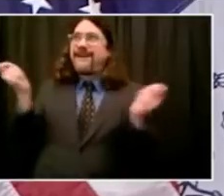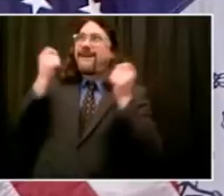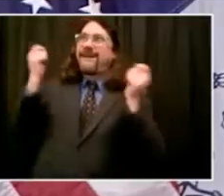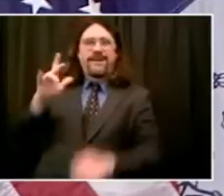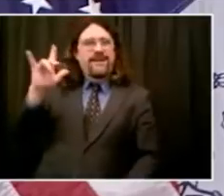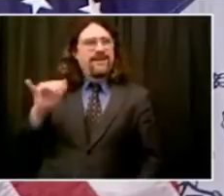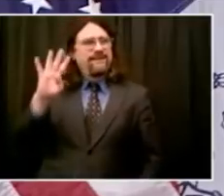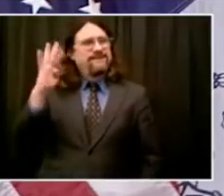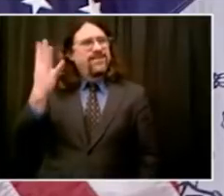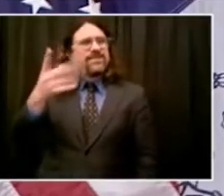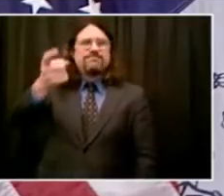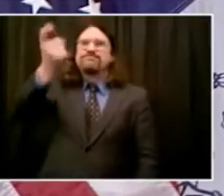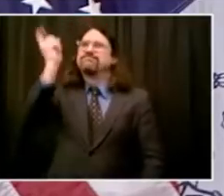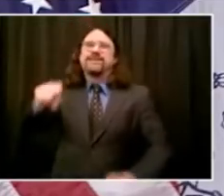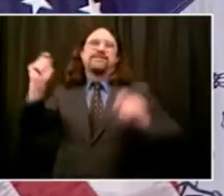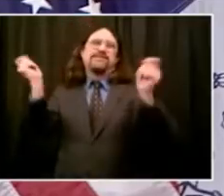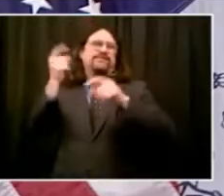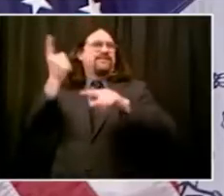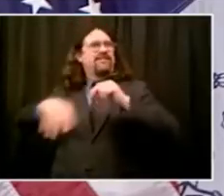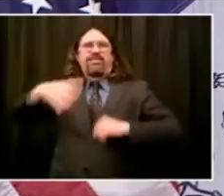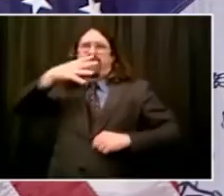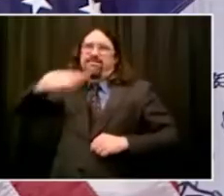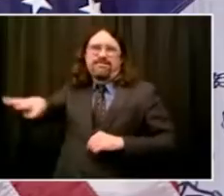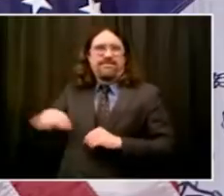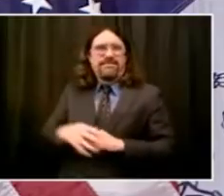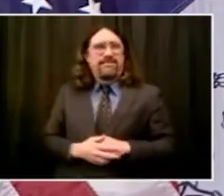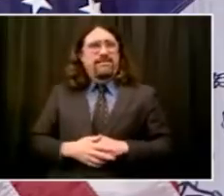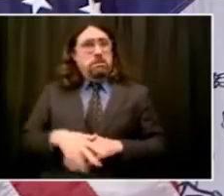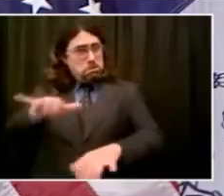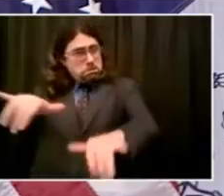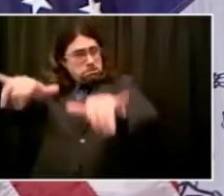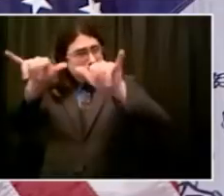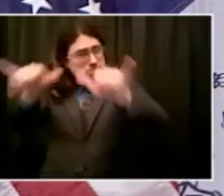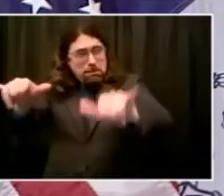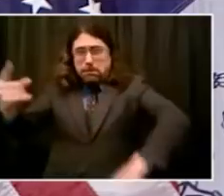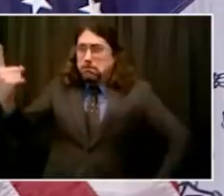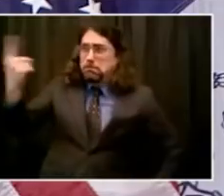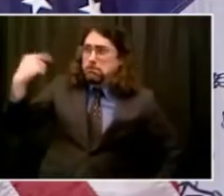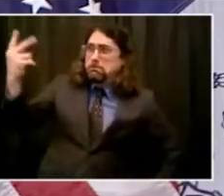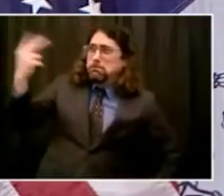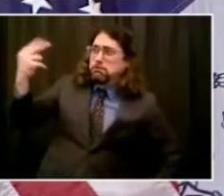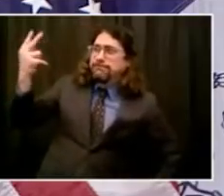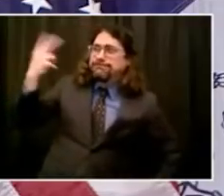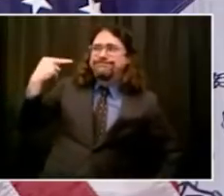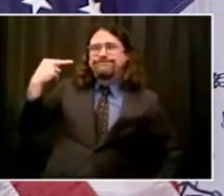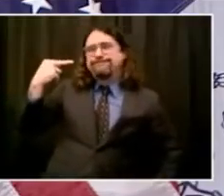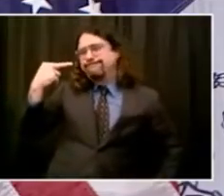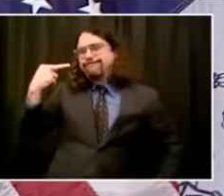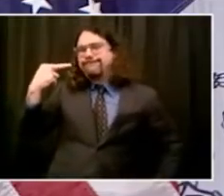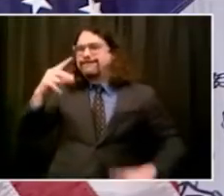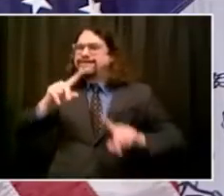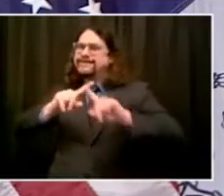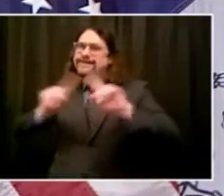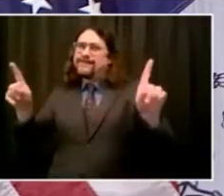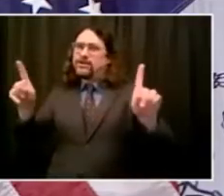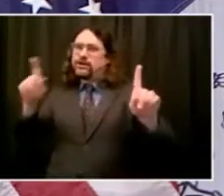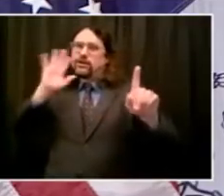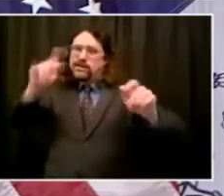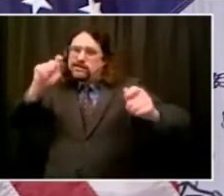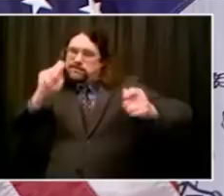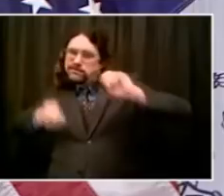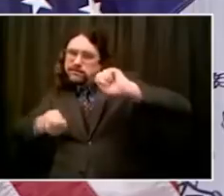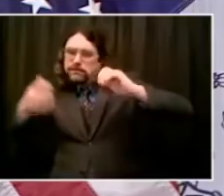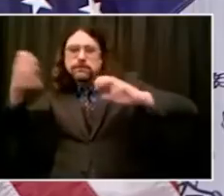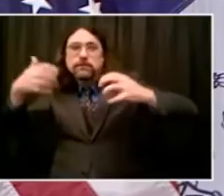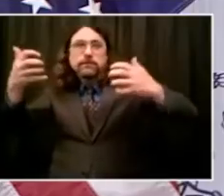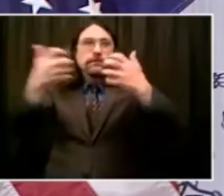done in the past. I've said that from the beginning. It might look very, very different, but there's plenty of time to work that out and announce it over the weeks